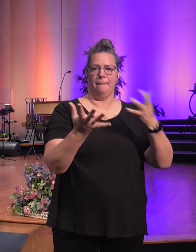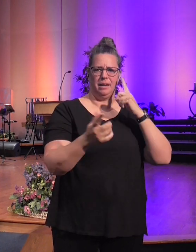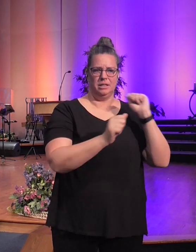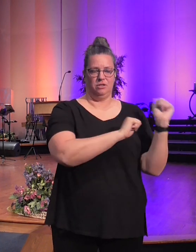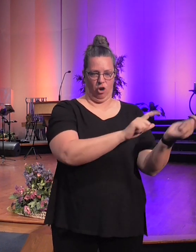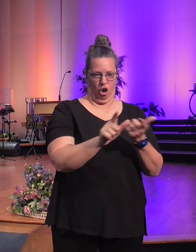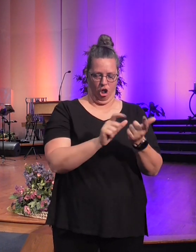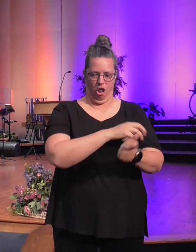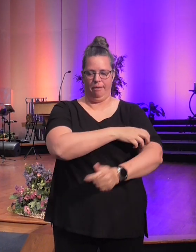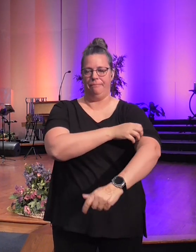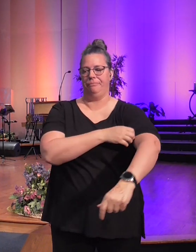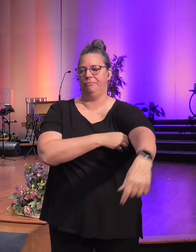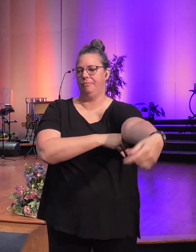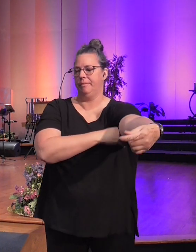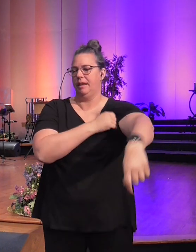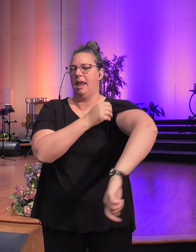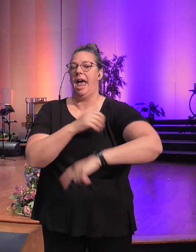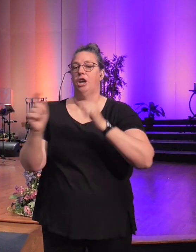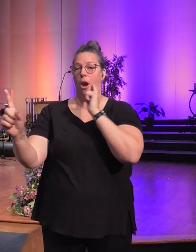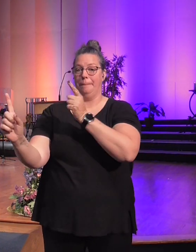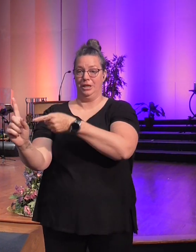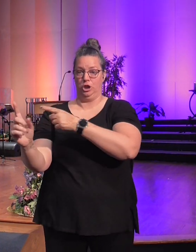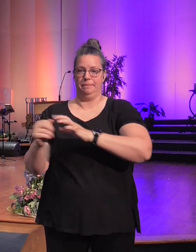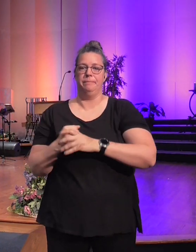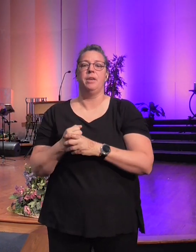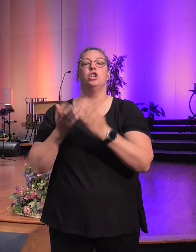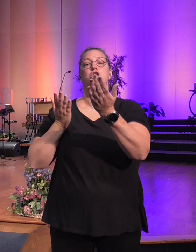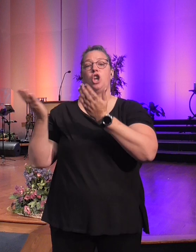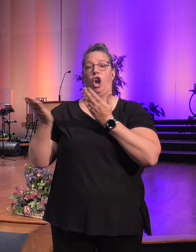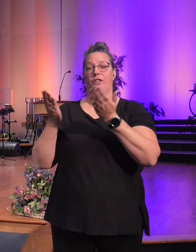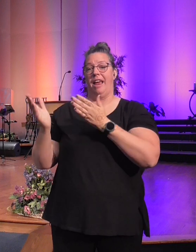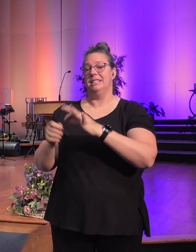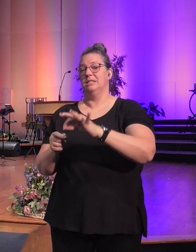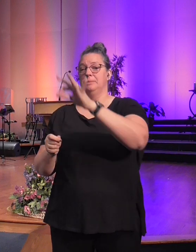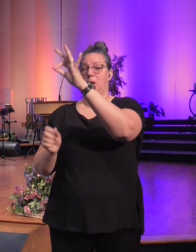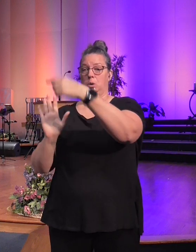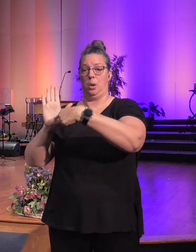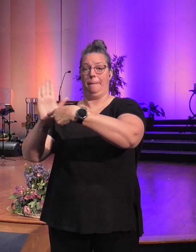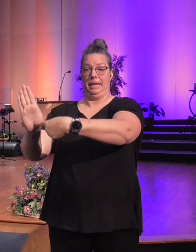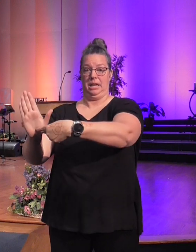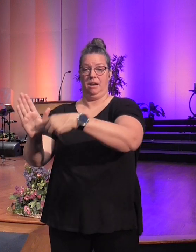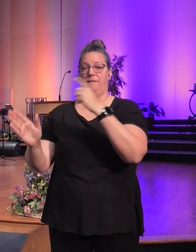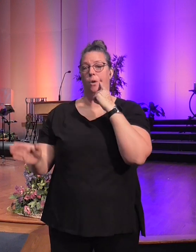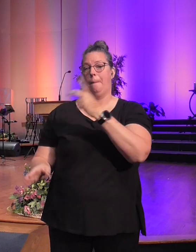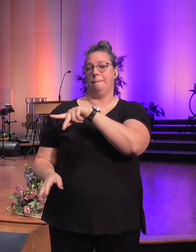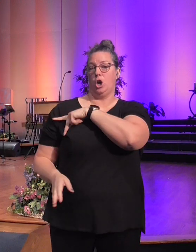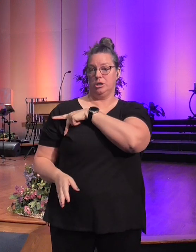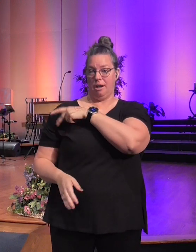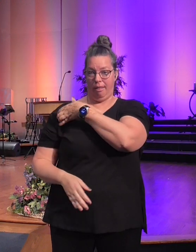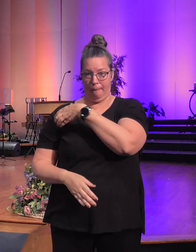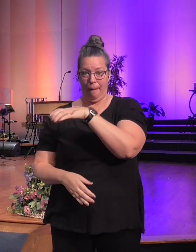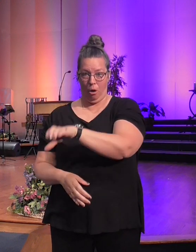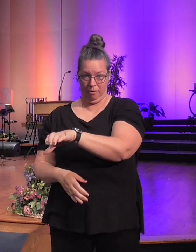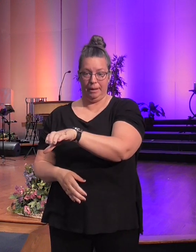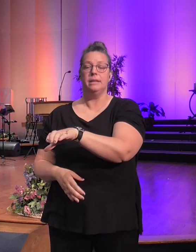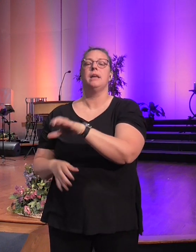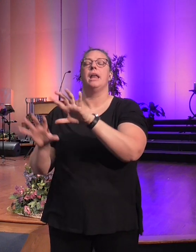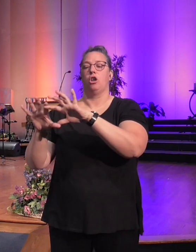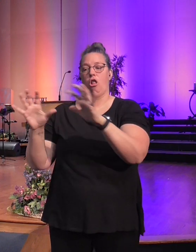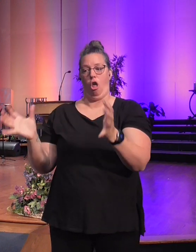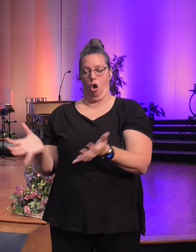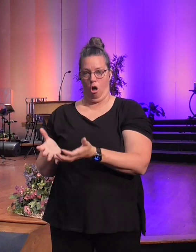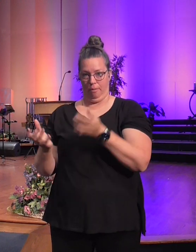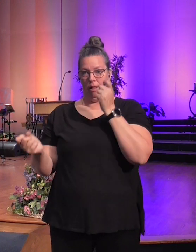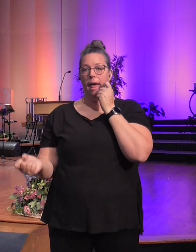for all. And our mission, to serve as a spiritual beacon for personal empowerment